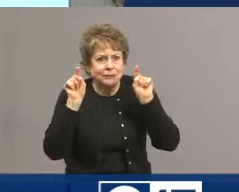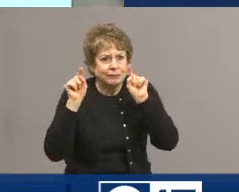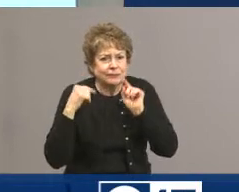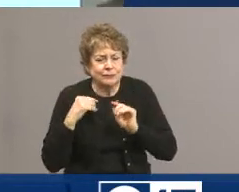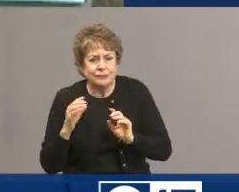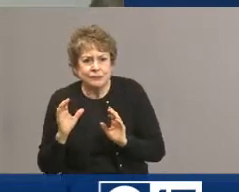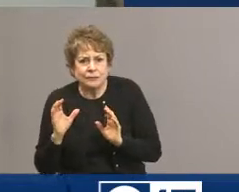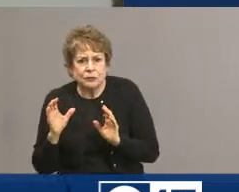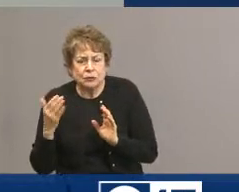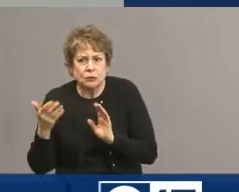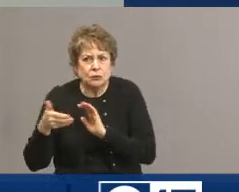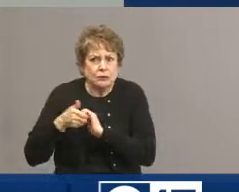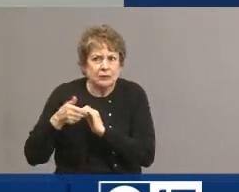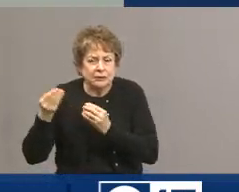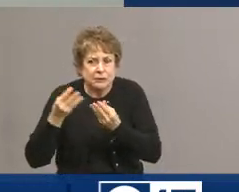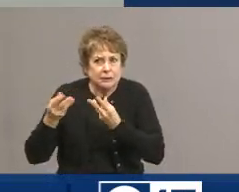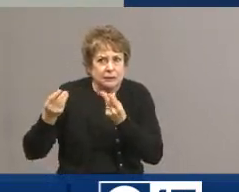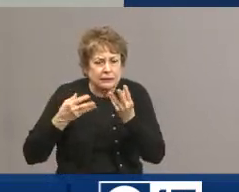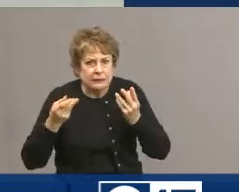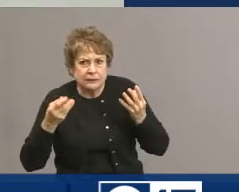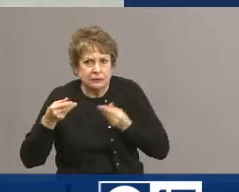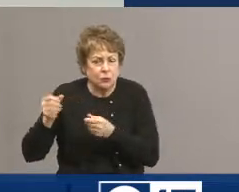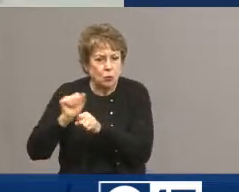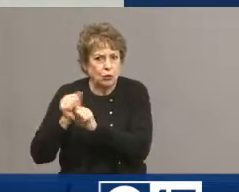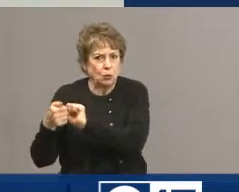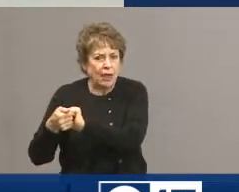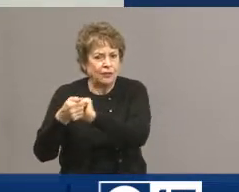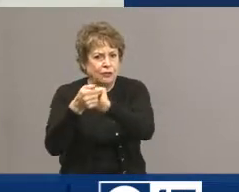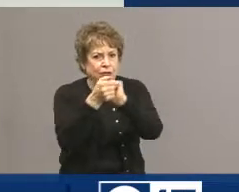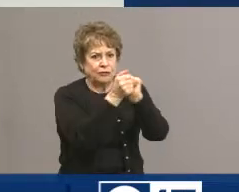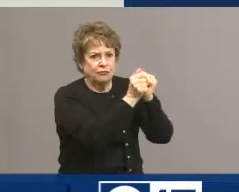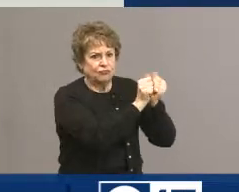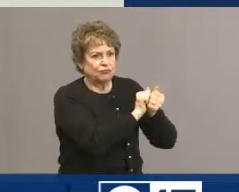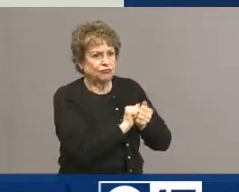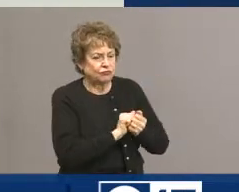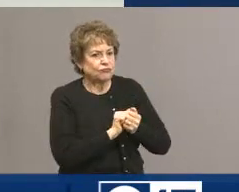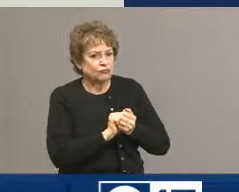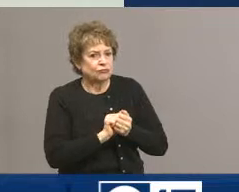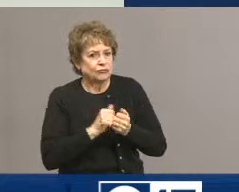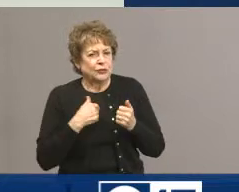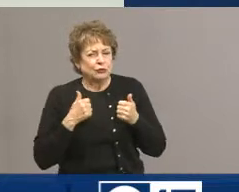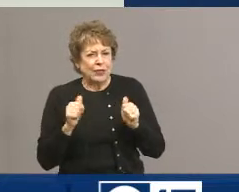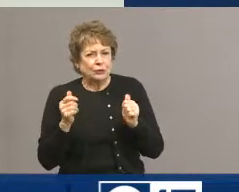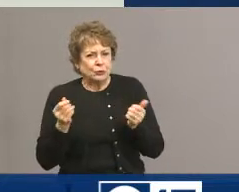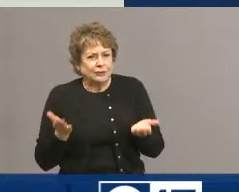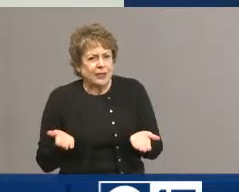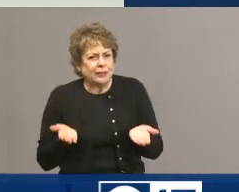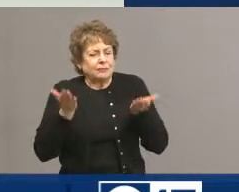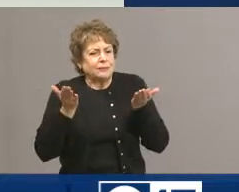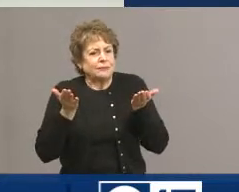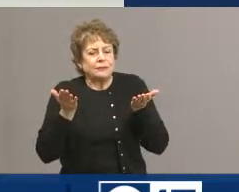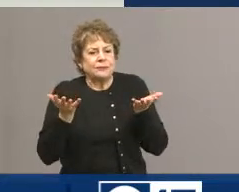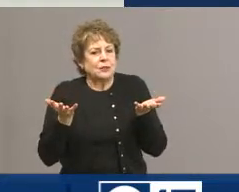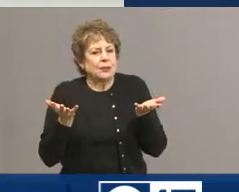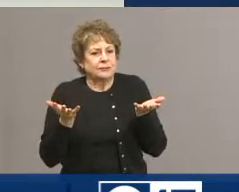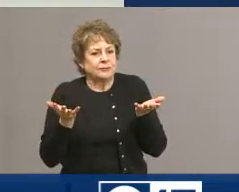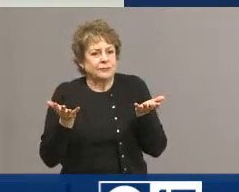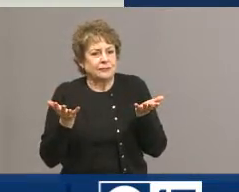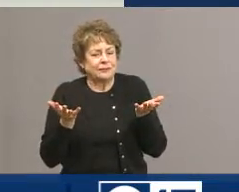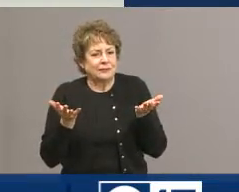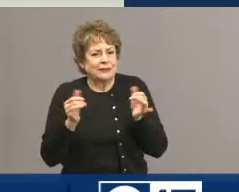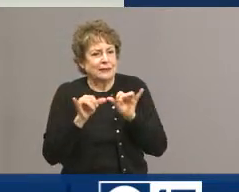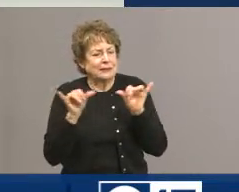that we can build capacity within this hospital system. We've done that through communication,